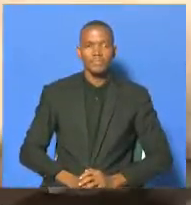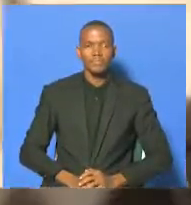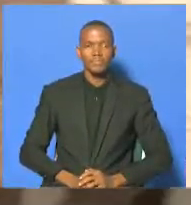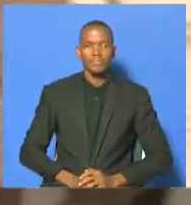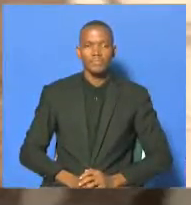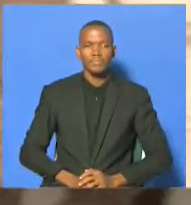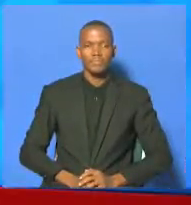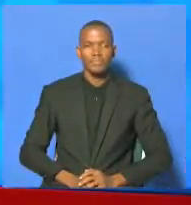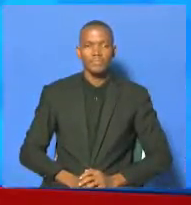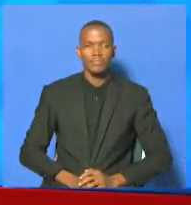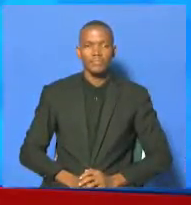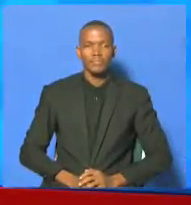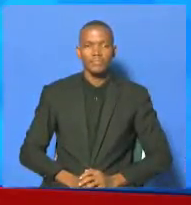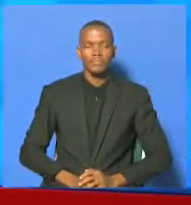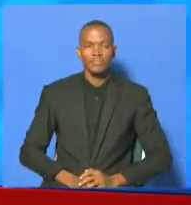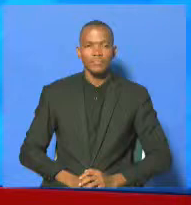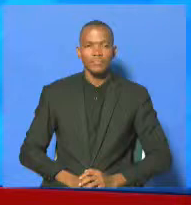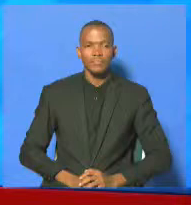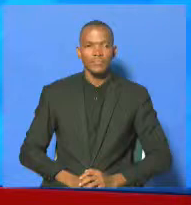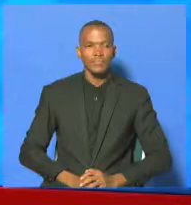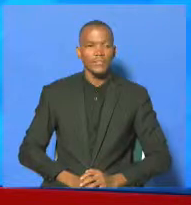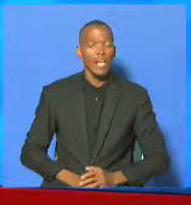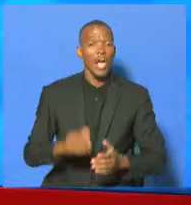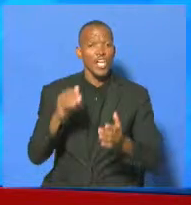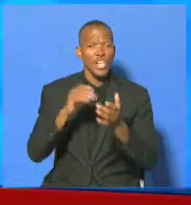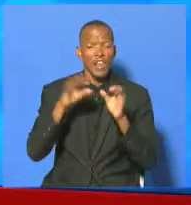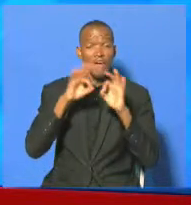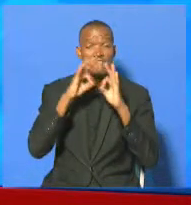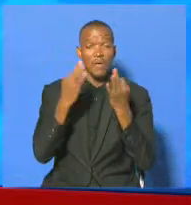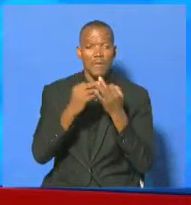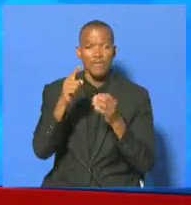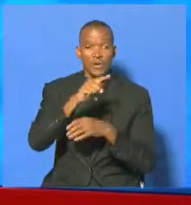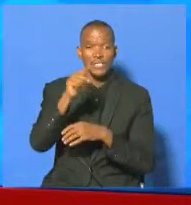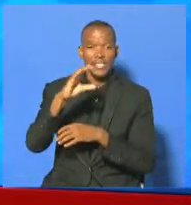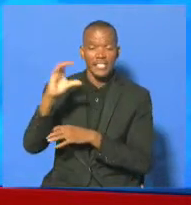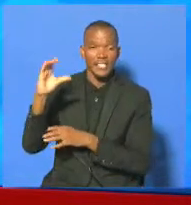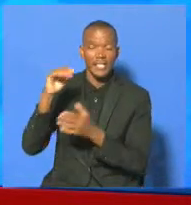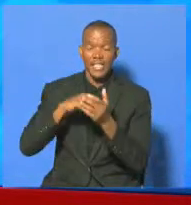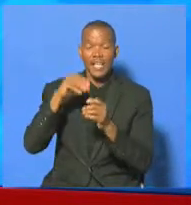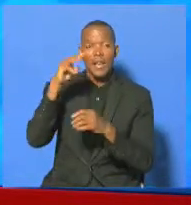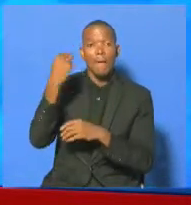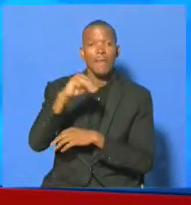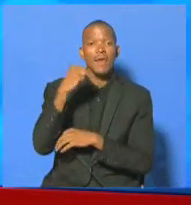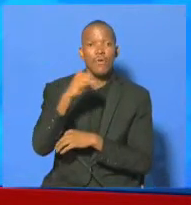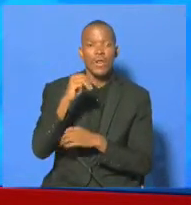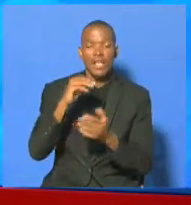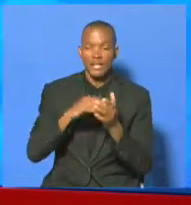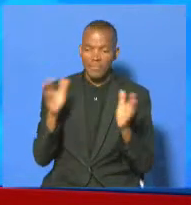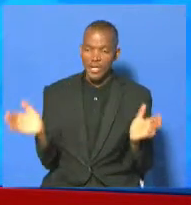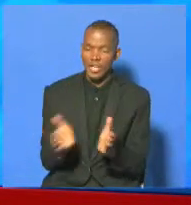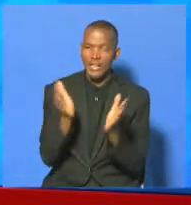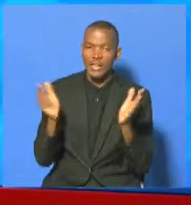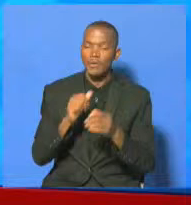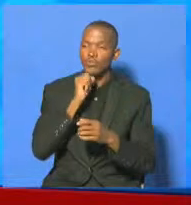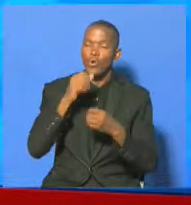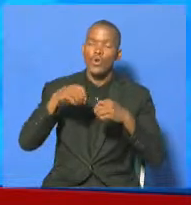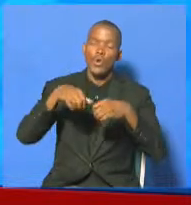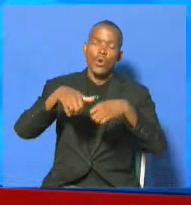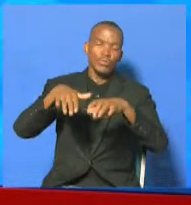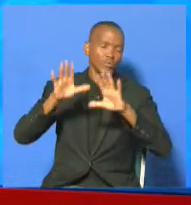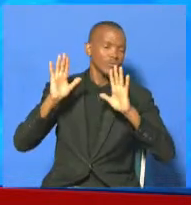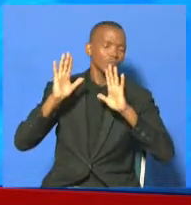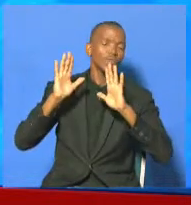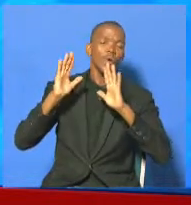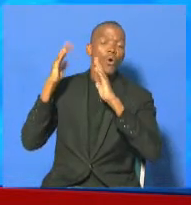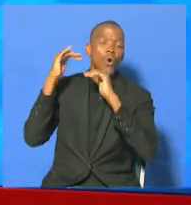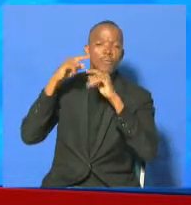Tsabong. The bereaved families of members of the ZCC in Malepolole have been encouraged to never lose hope in God during